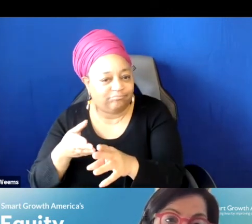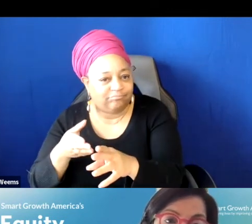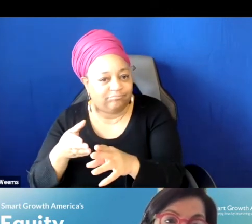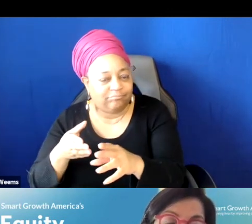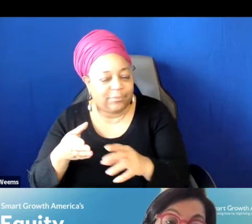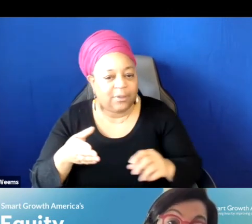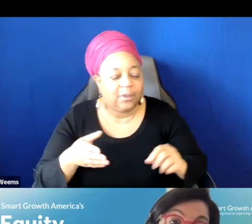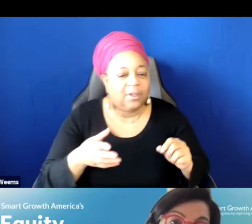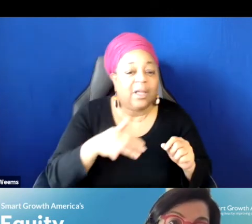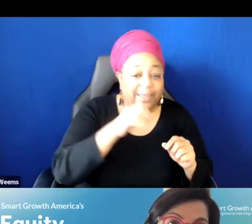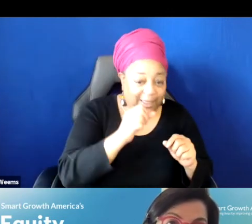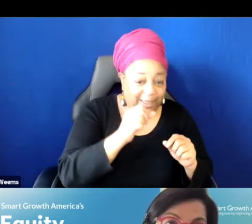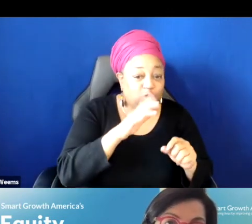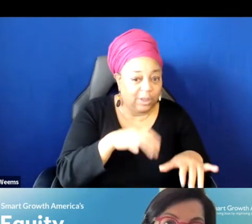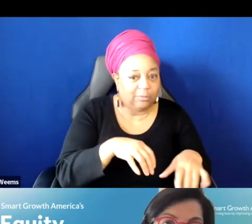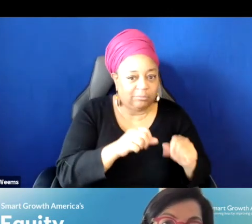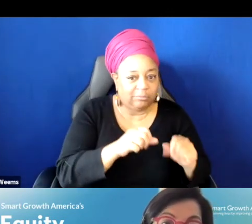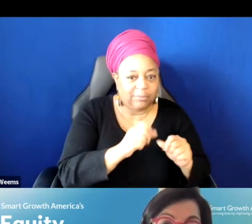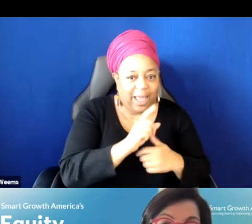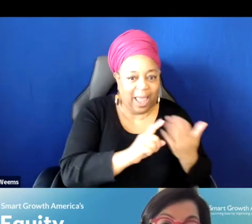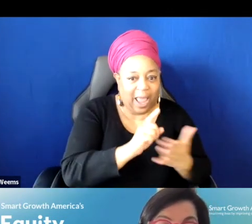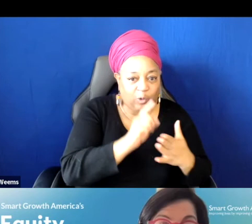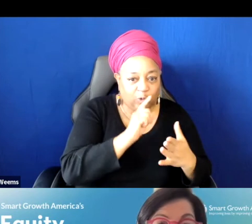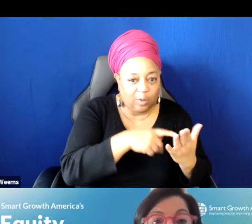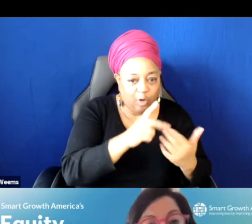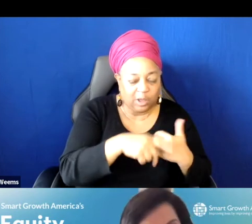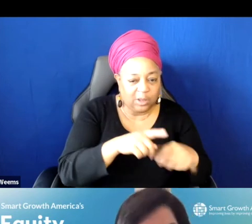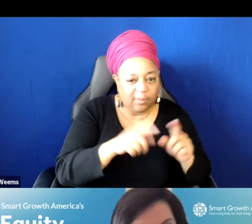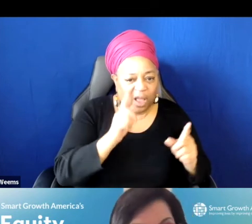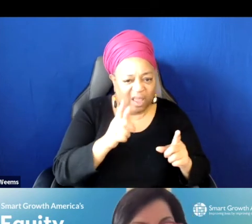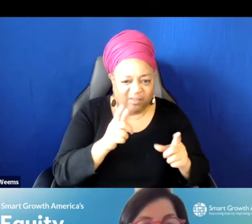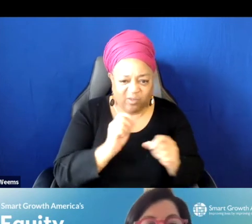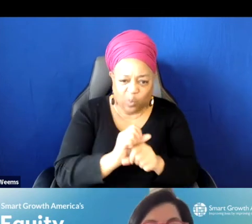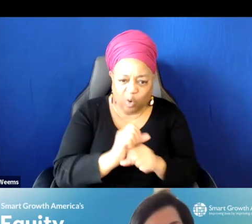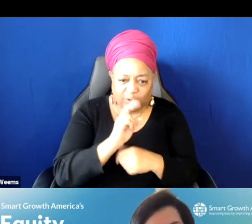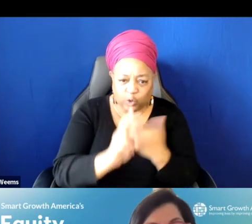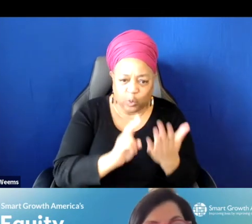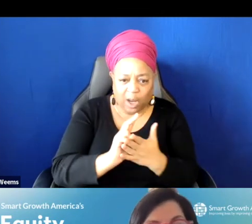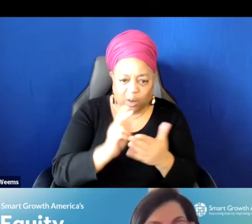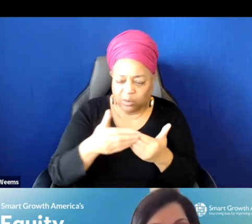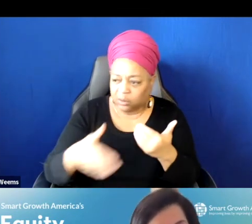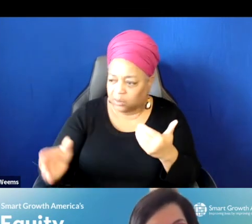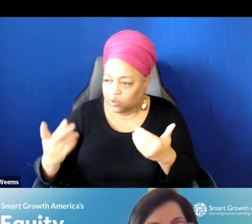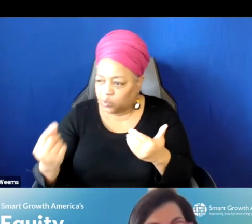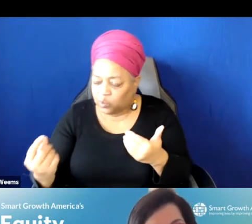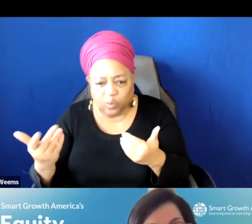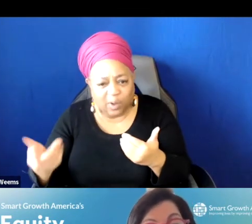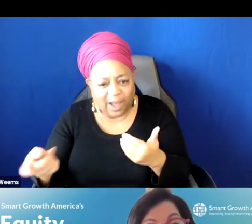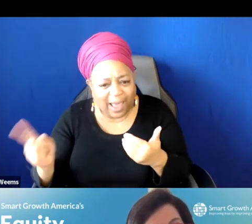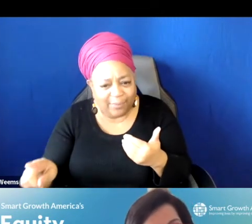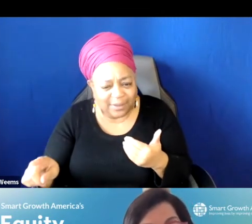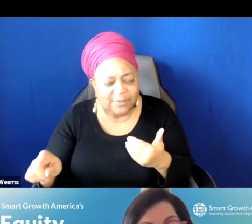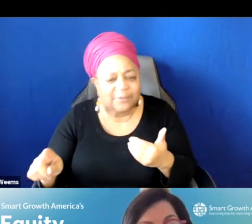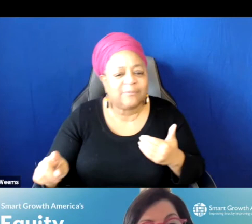weeks long, what happens to that worker after that? And so by working again with community, with folks